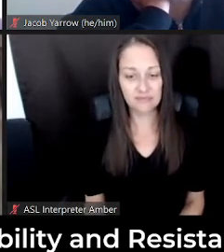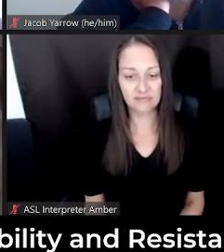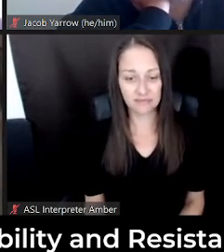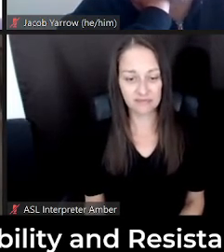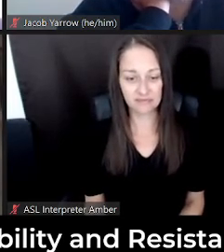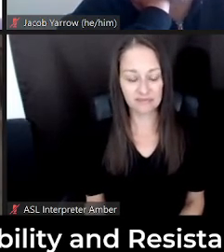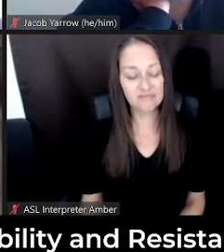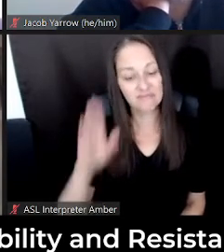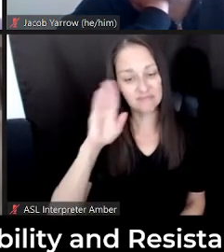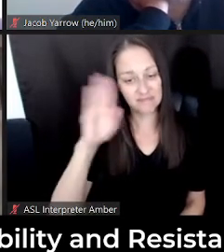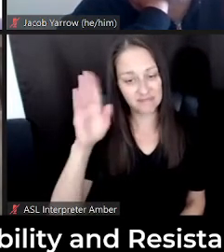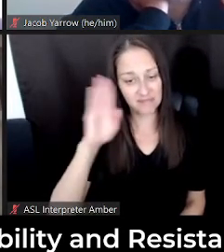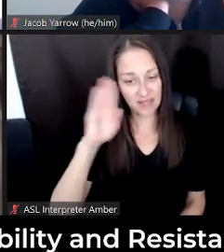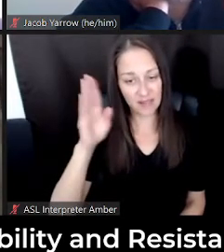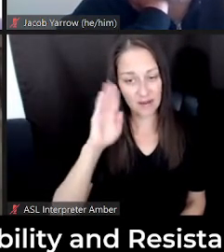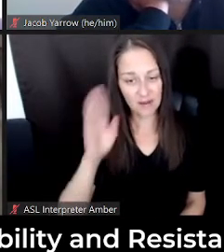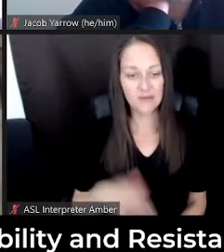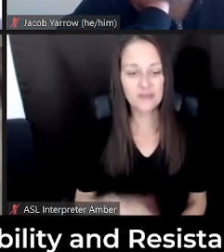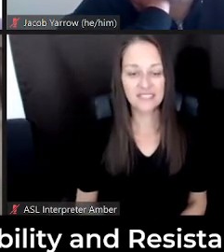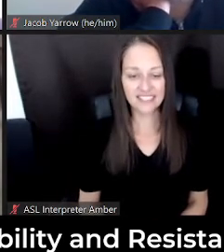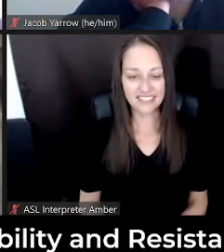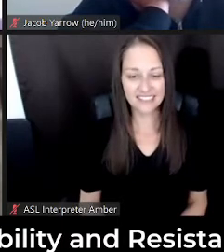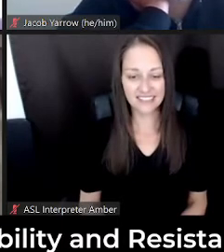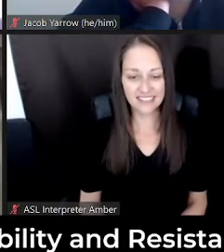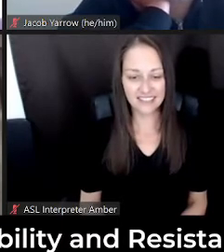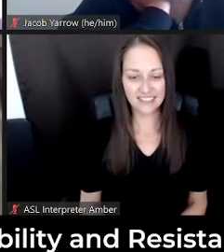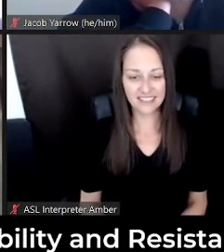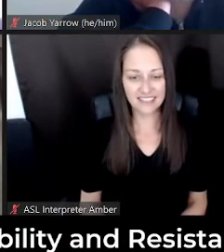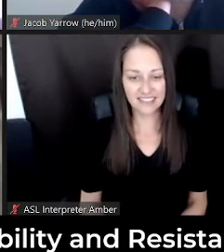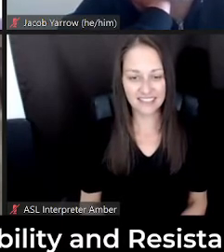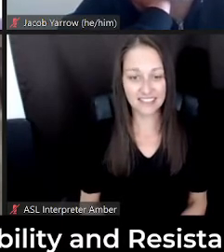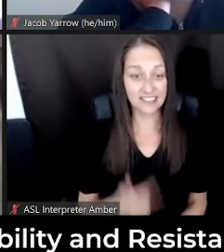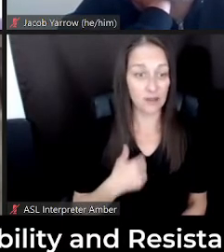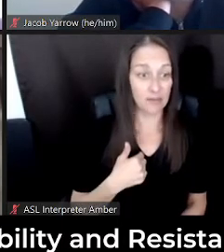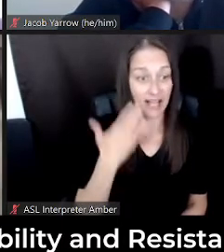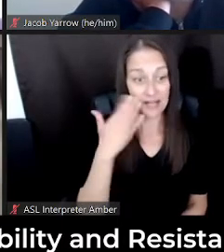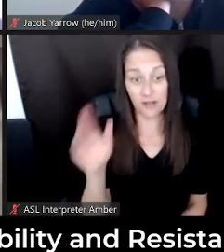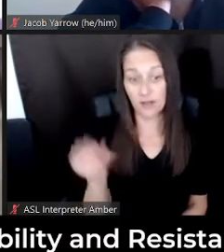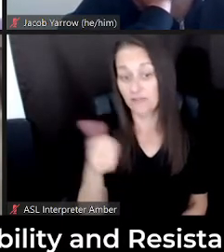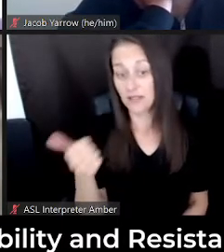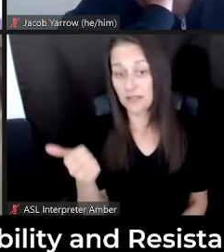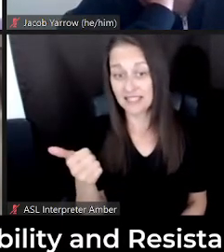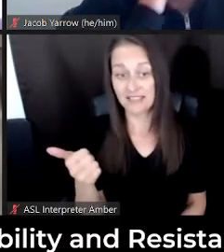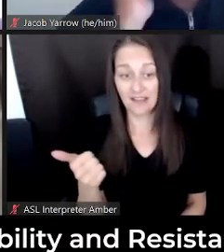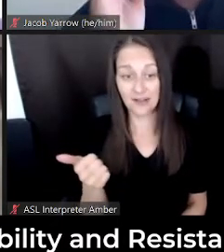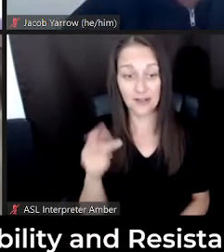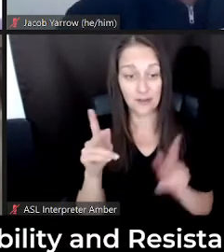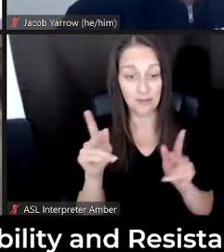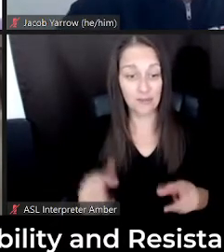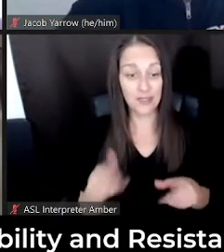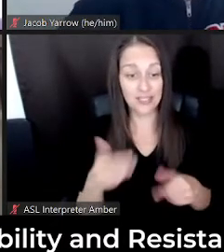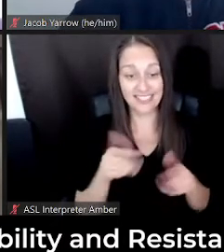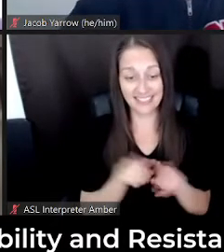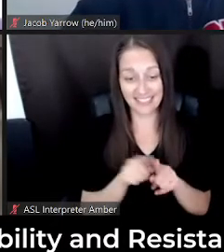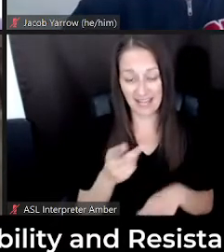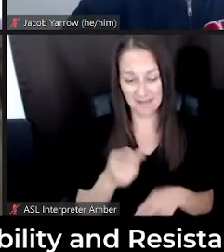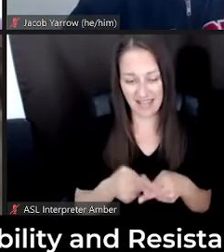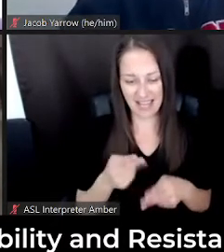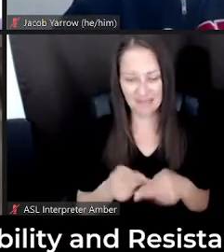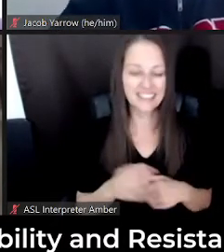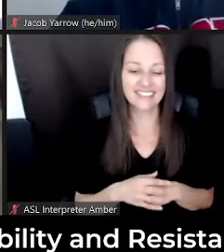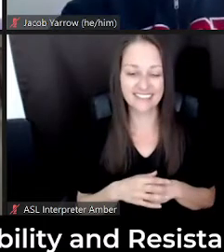Hi, everybody. Good to I assume it's me, Michael. I didn't know if there was another Michael. Good to see everybody.